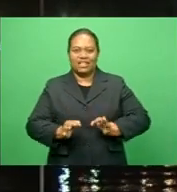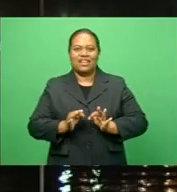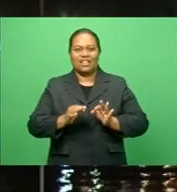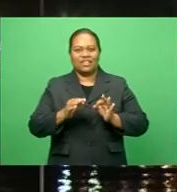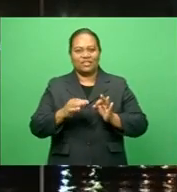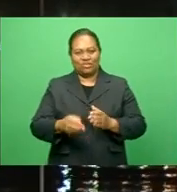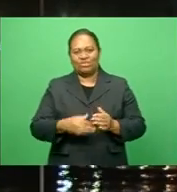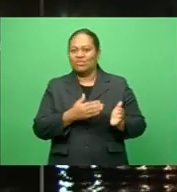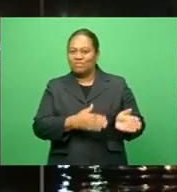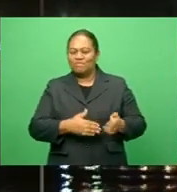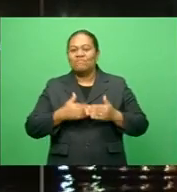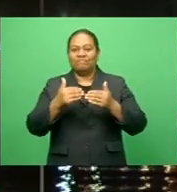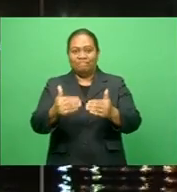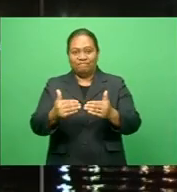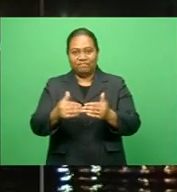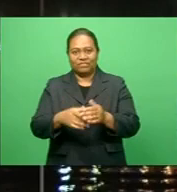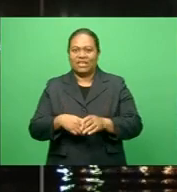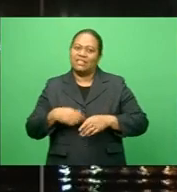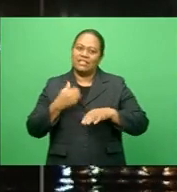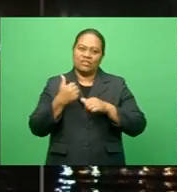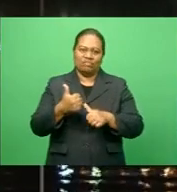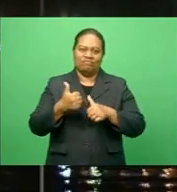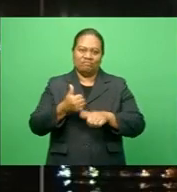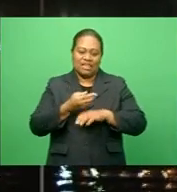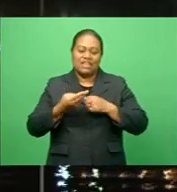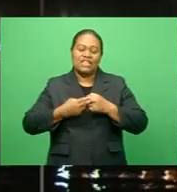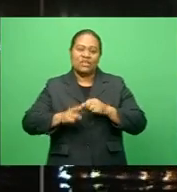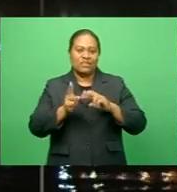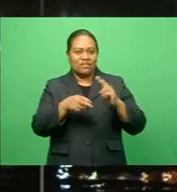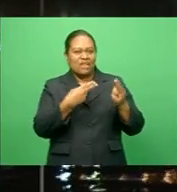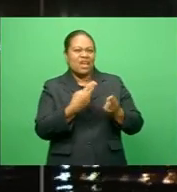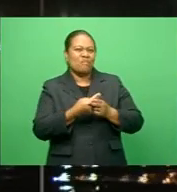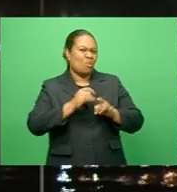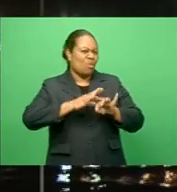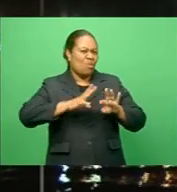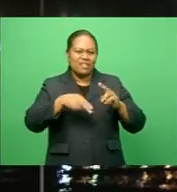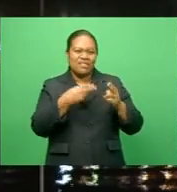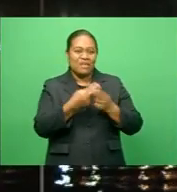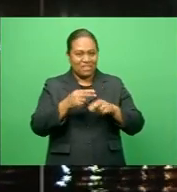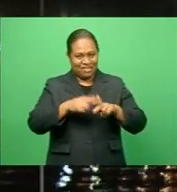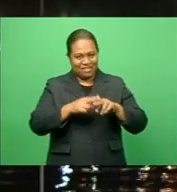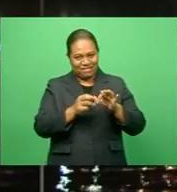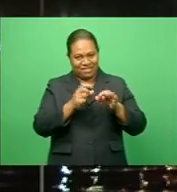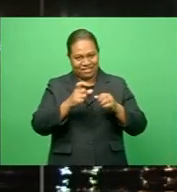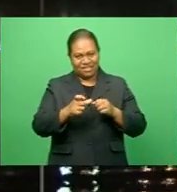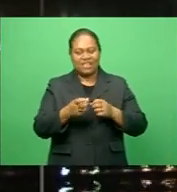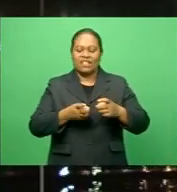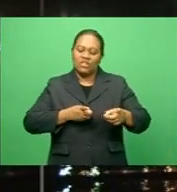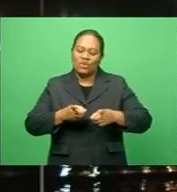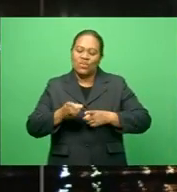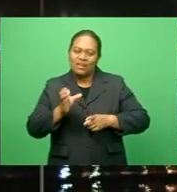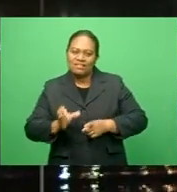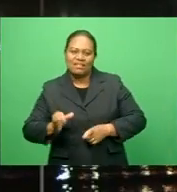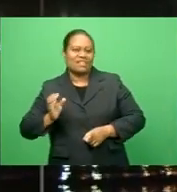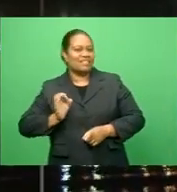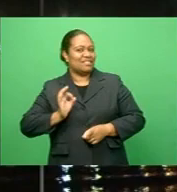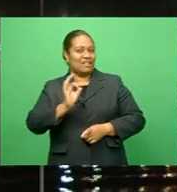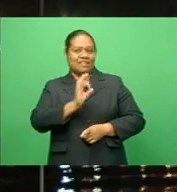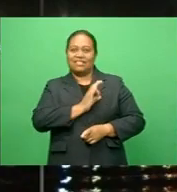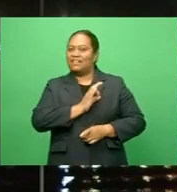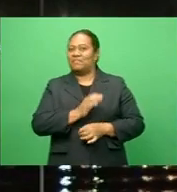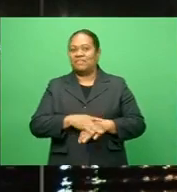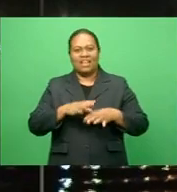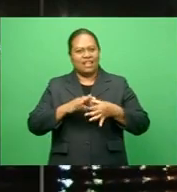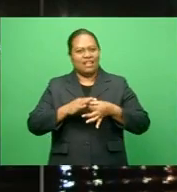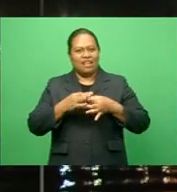It has been an honor working with my news family, the reporters, presenters, directors and staff whom I have